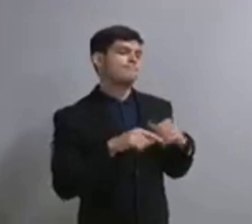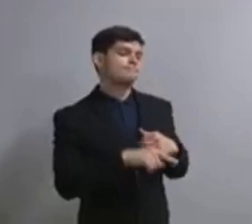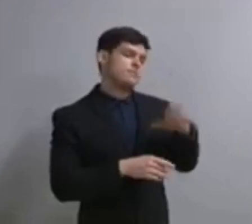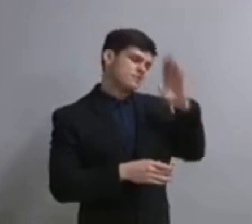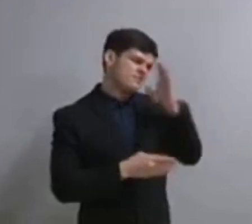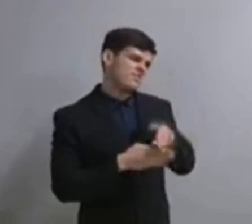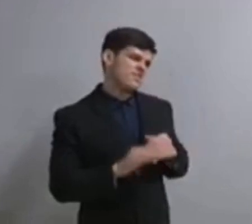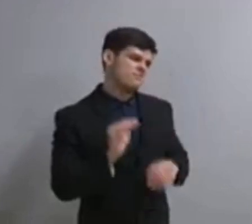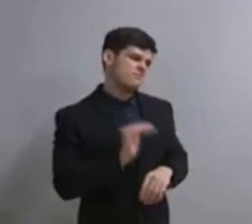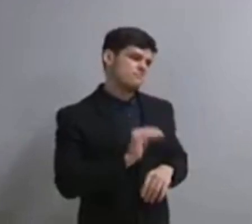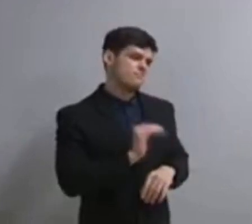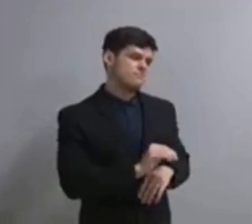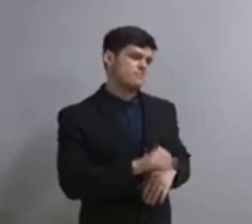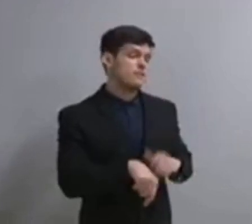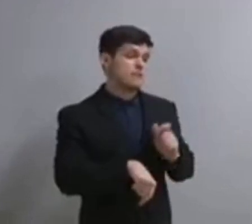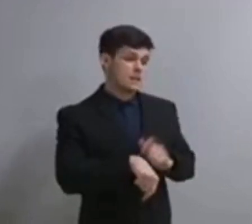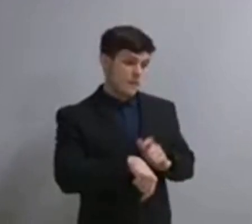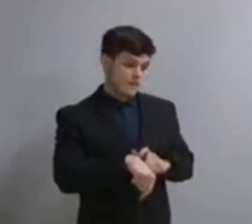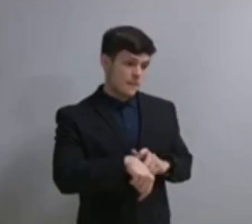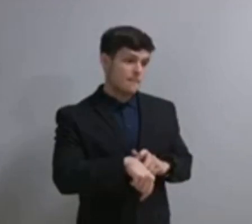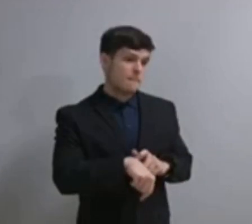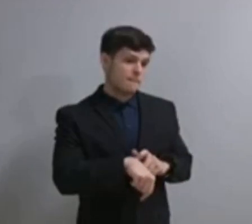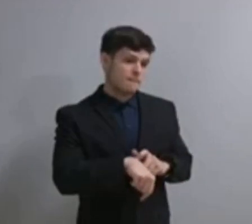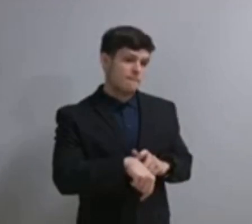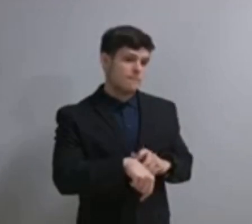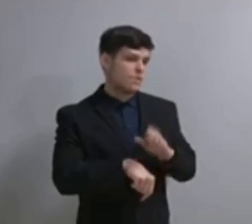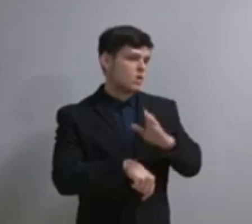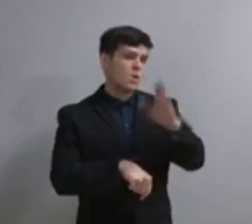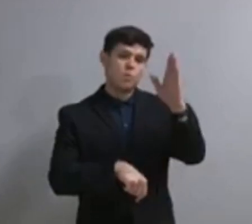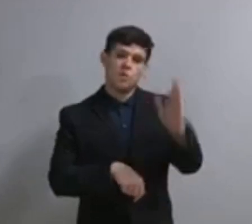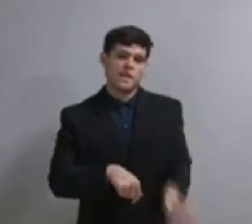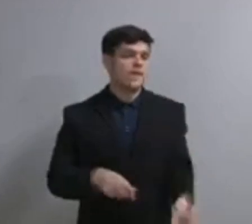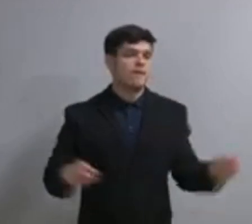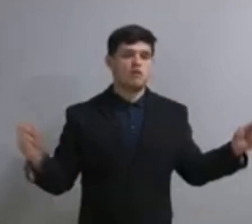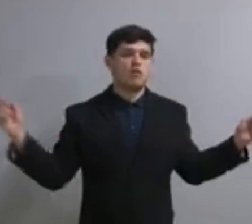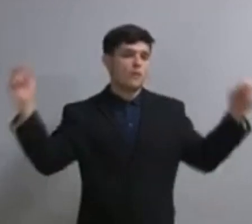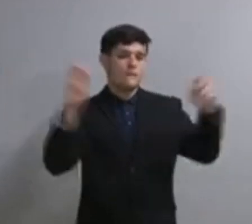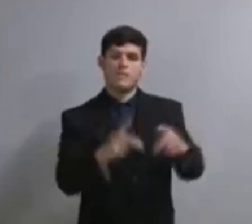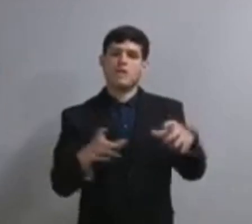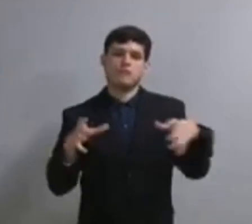"Son, time will never bring us back together."